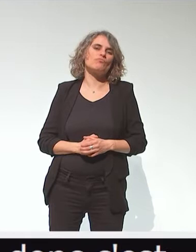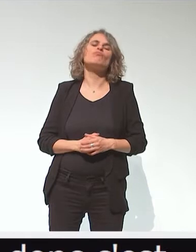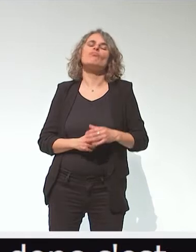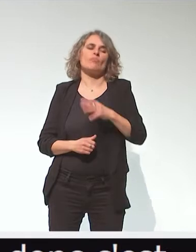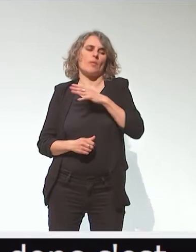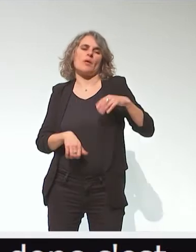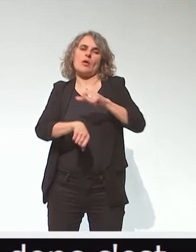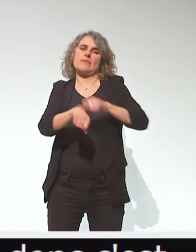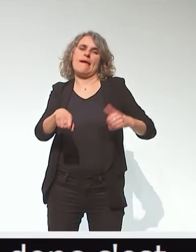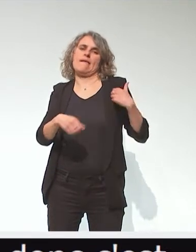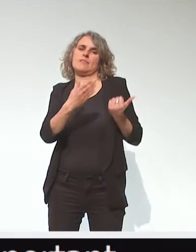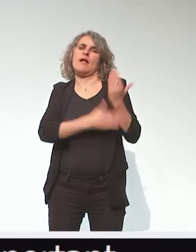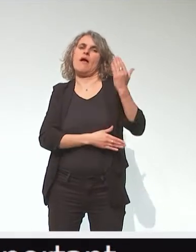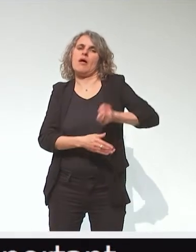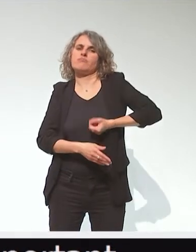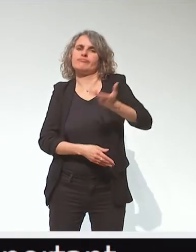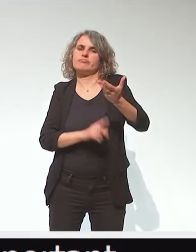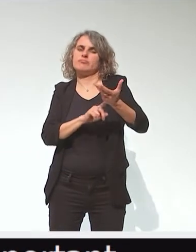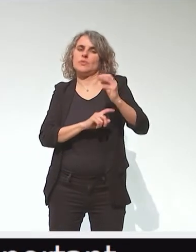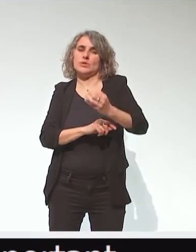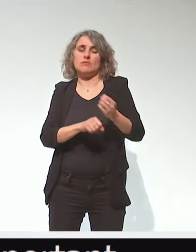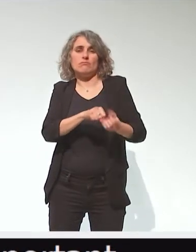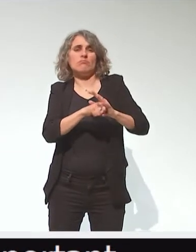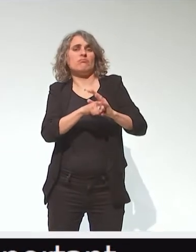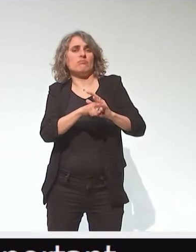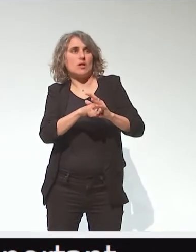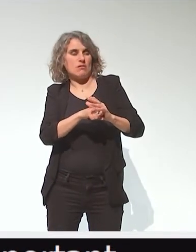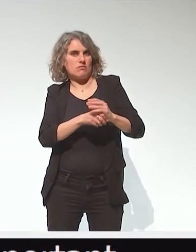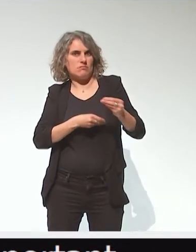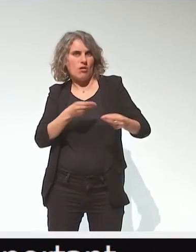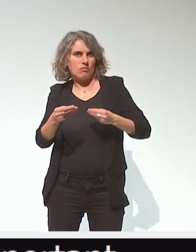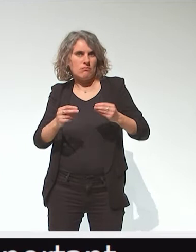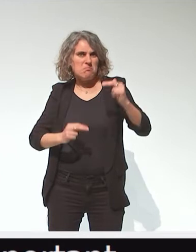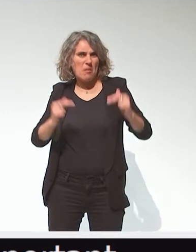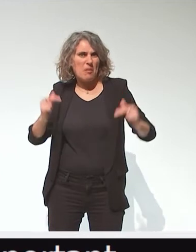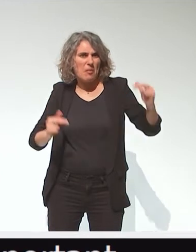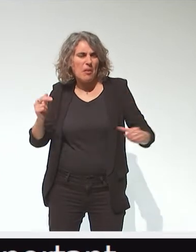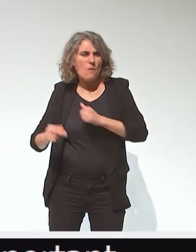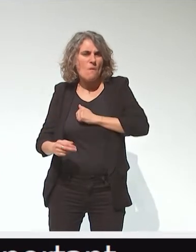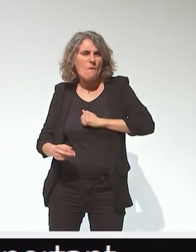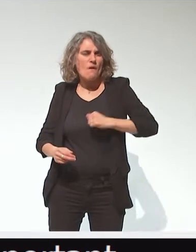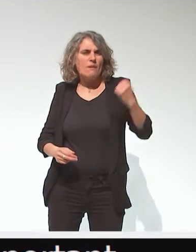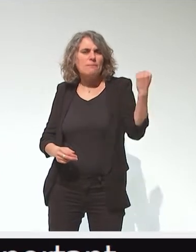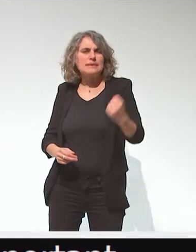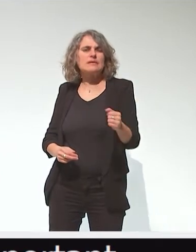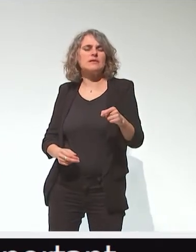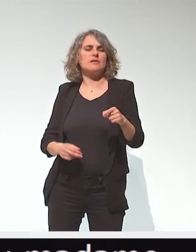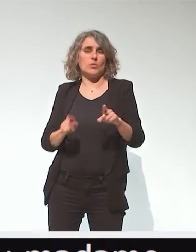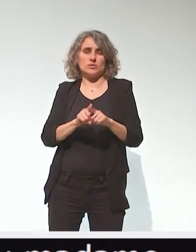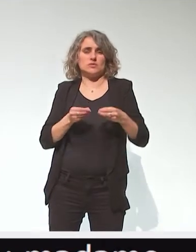the pandemic increased inequalities and amplifies challenges in tackling discrimination, of course,